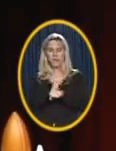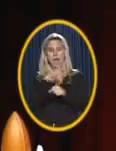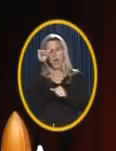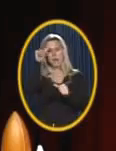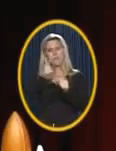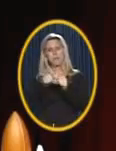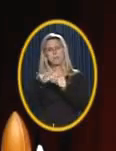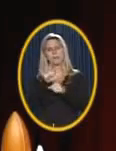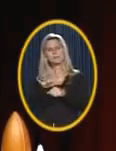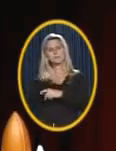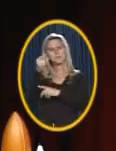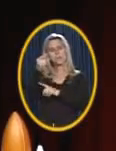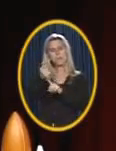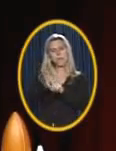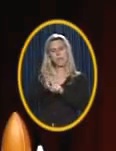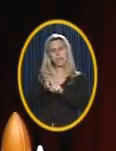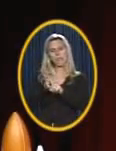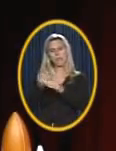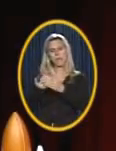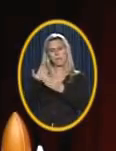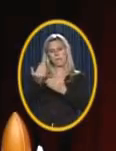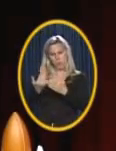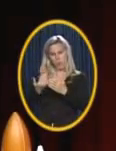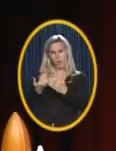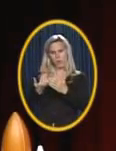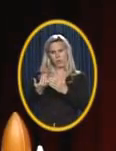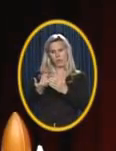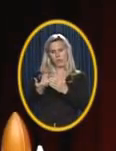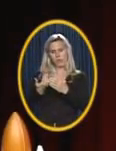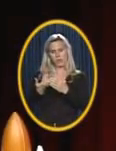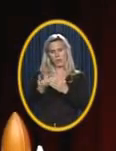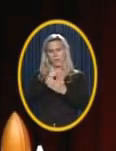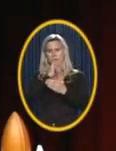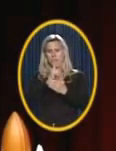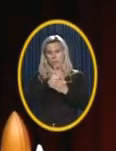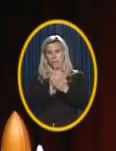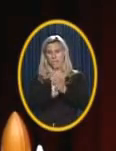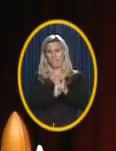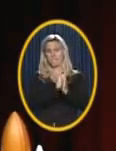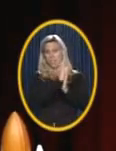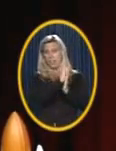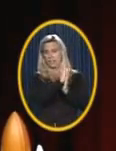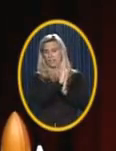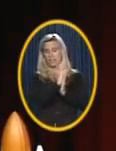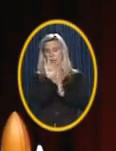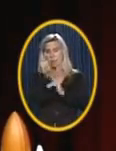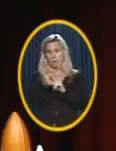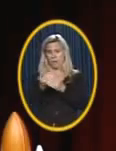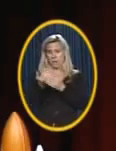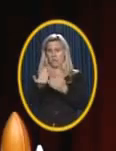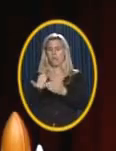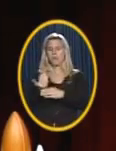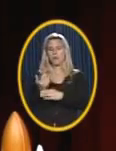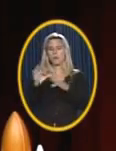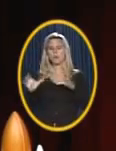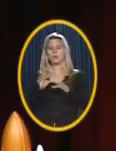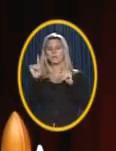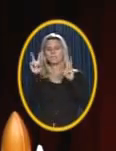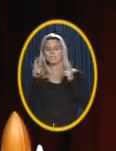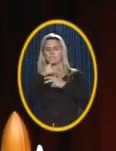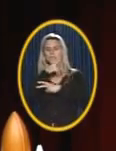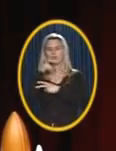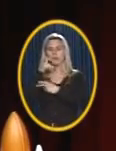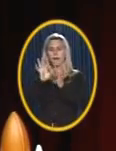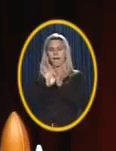month. Yeah, about a month prior to the actual flight, we were doing a dry